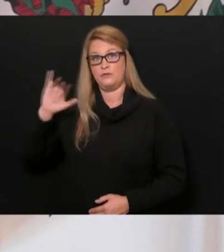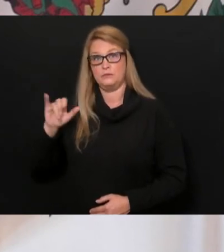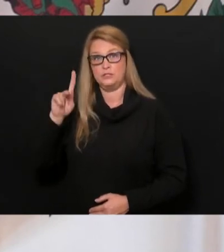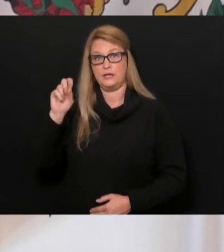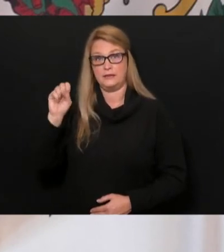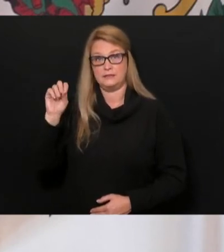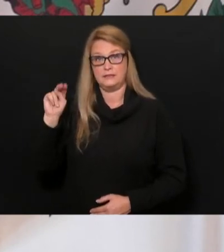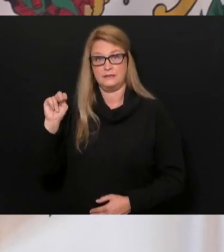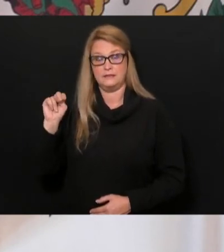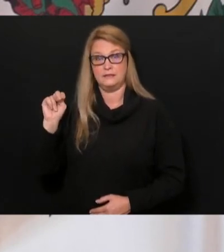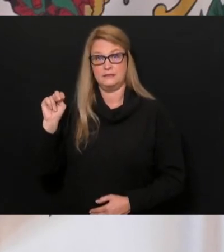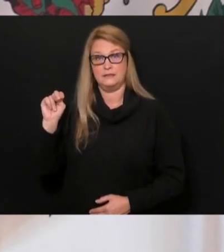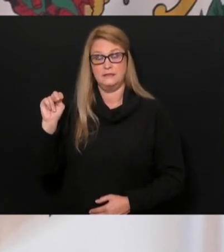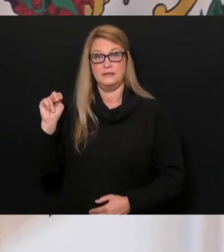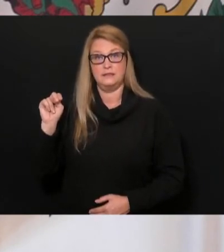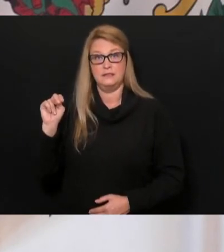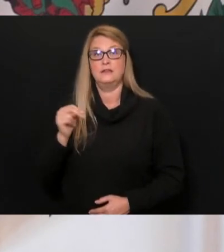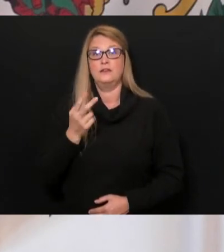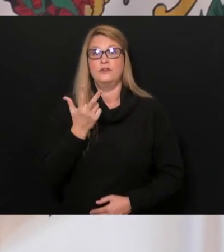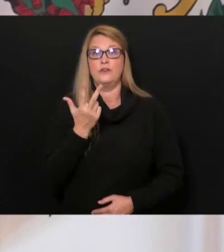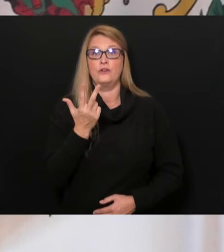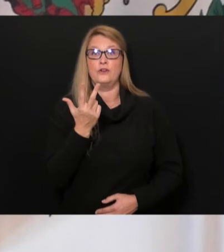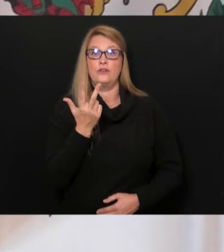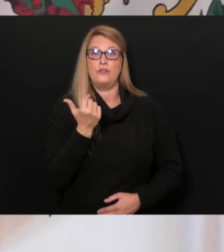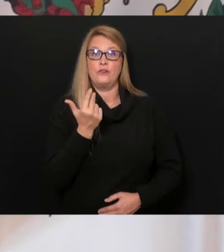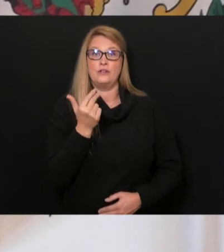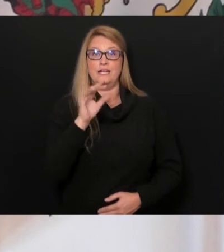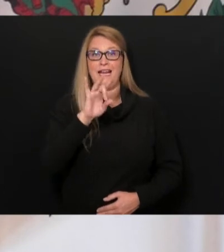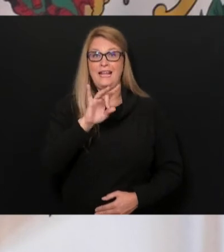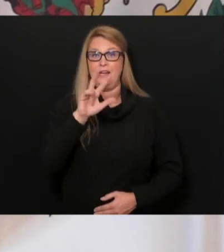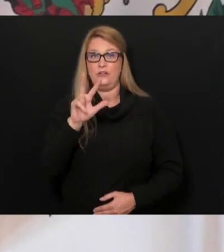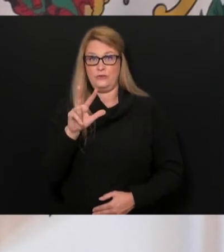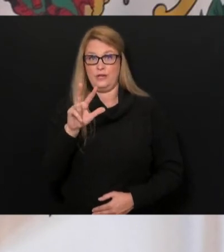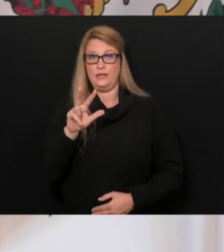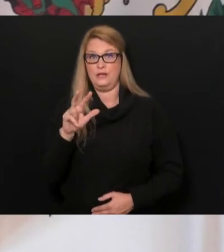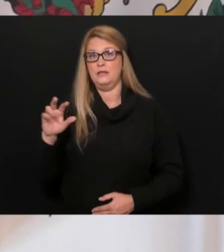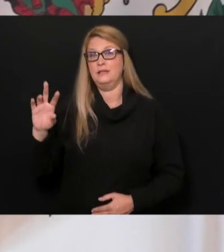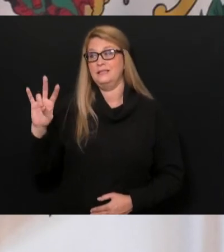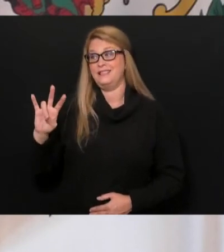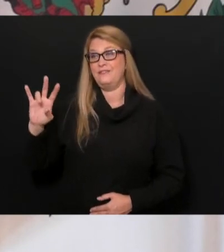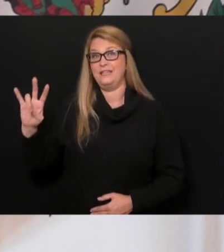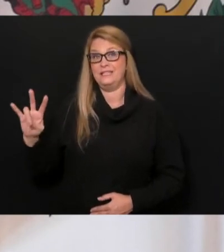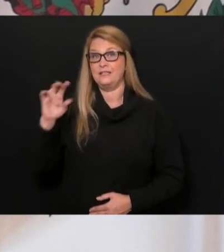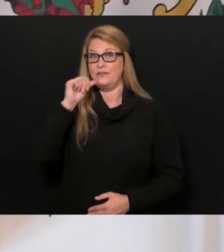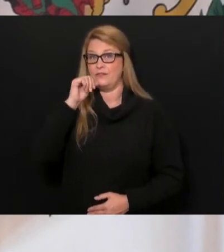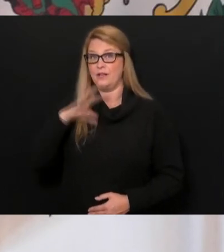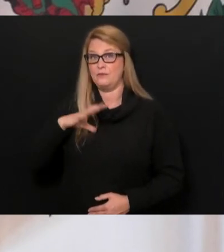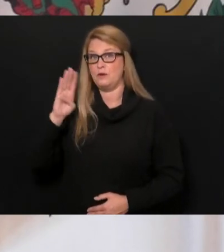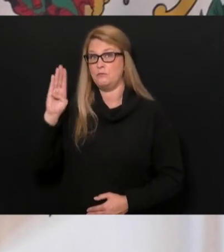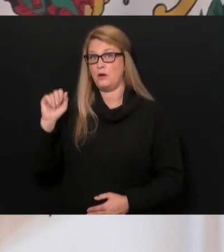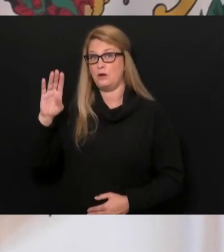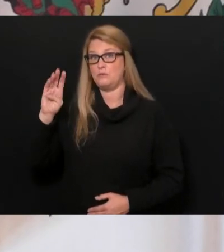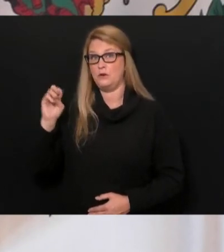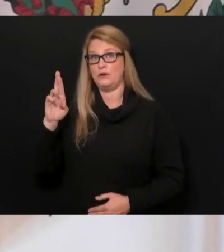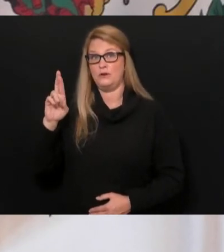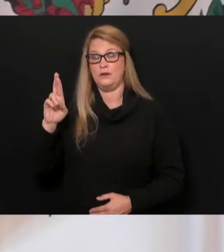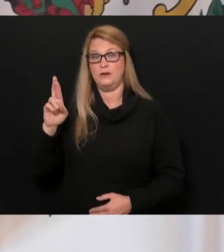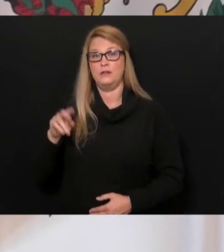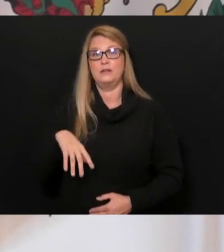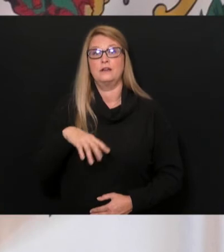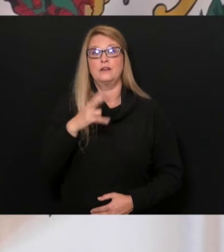County. Our 1,383rd death is a 77-year-old female from Barber County.